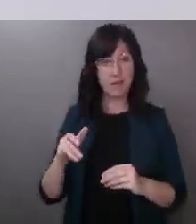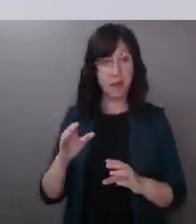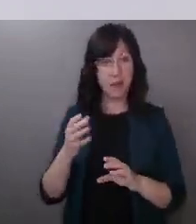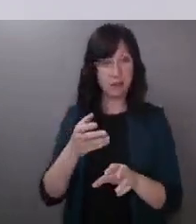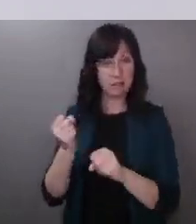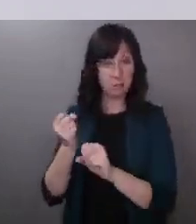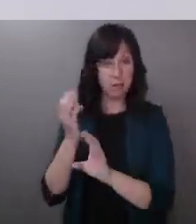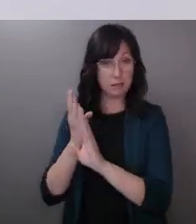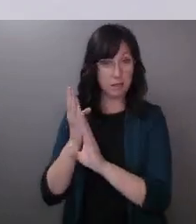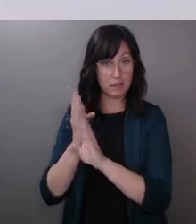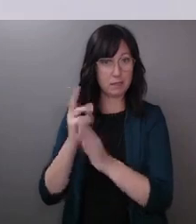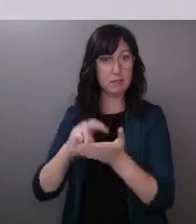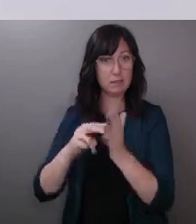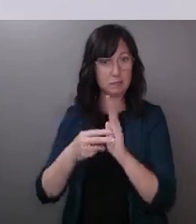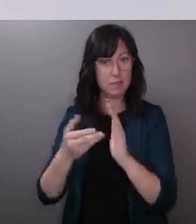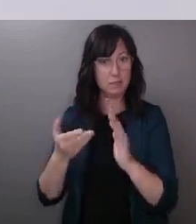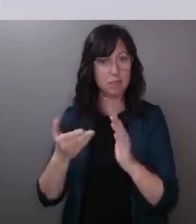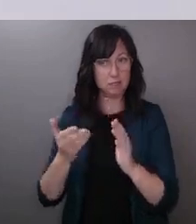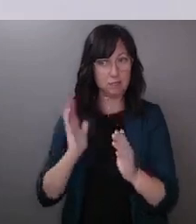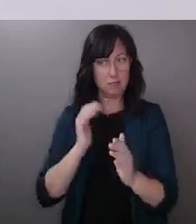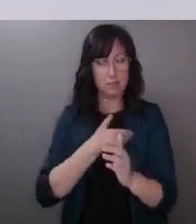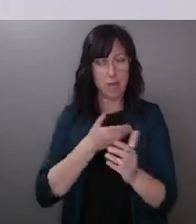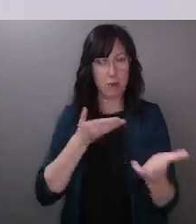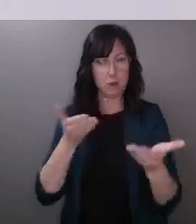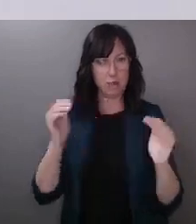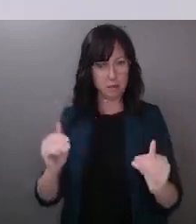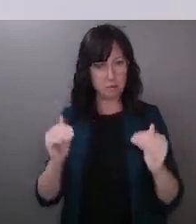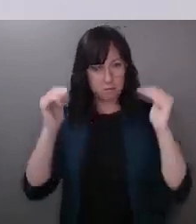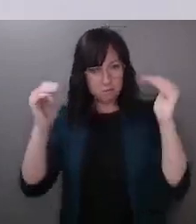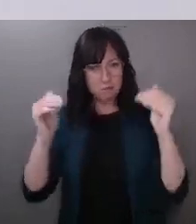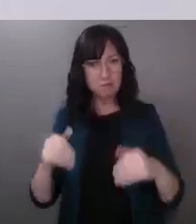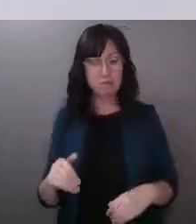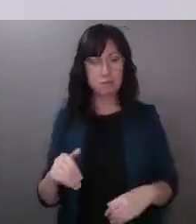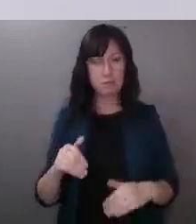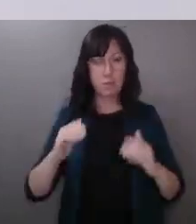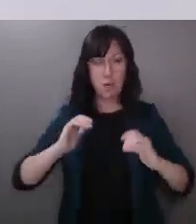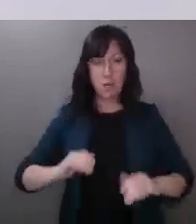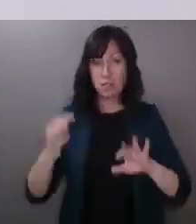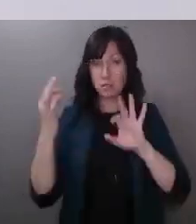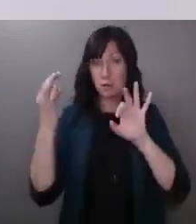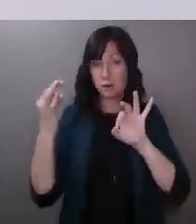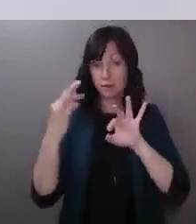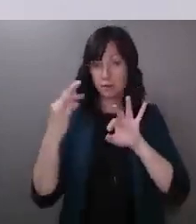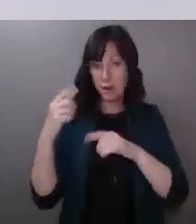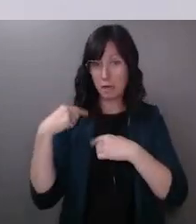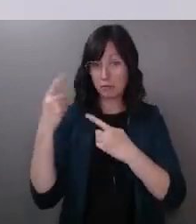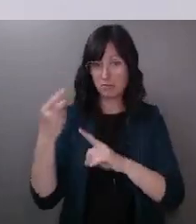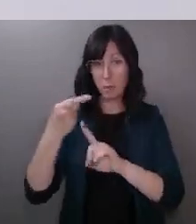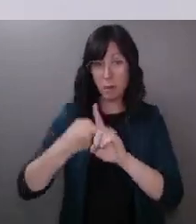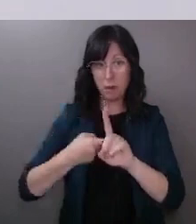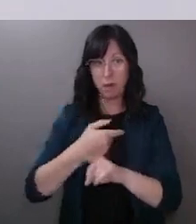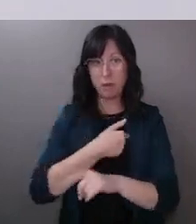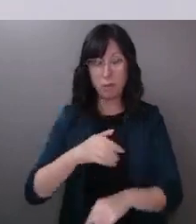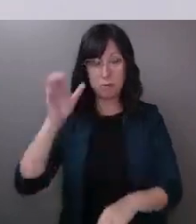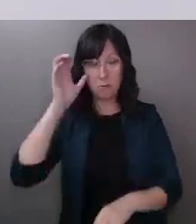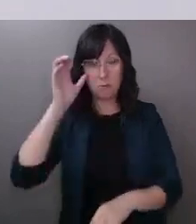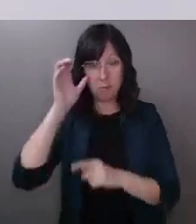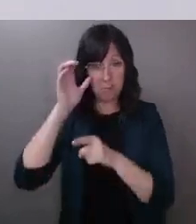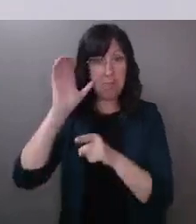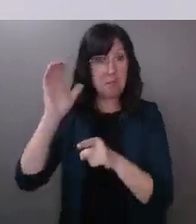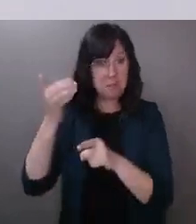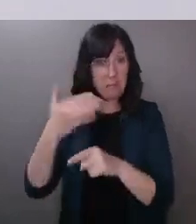that we're listening to our customers. We heard from customers over and over again throughout the last 4 weeks that they like